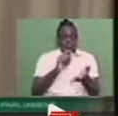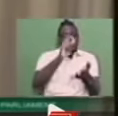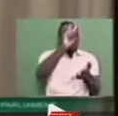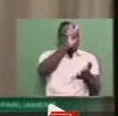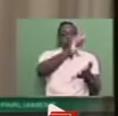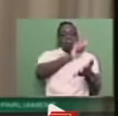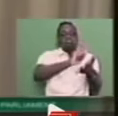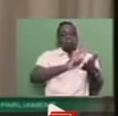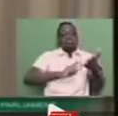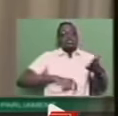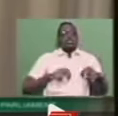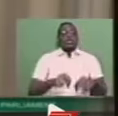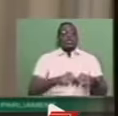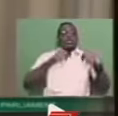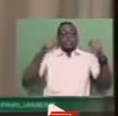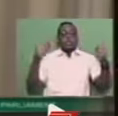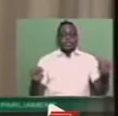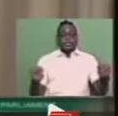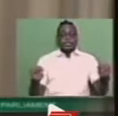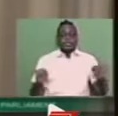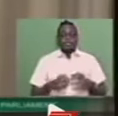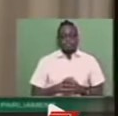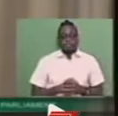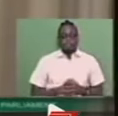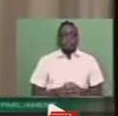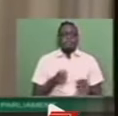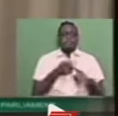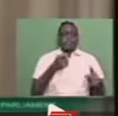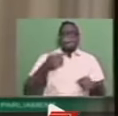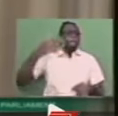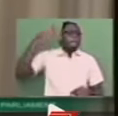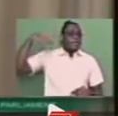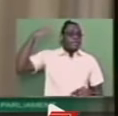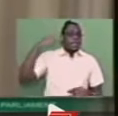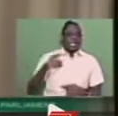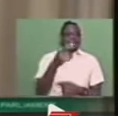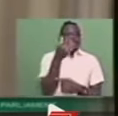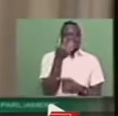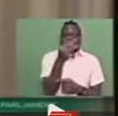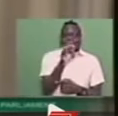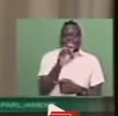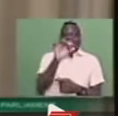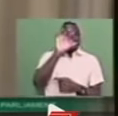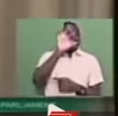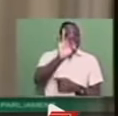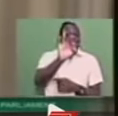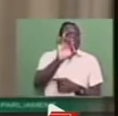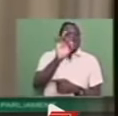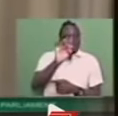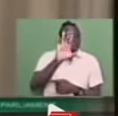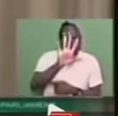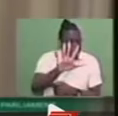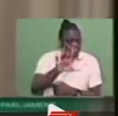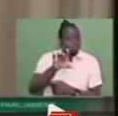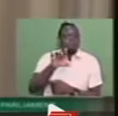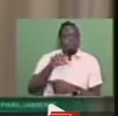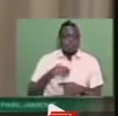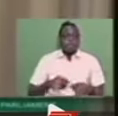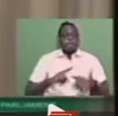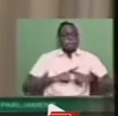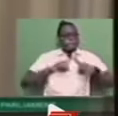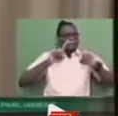January 25, 1985. But the words could have easily been written after Monday's